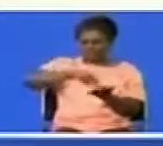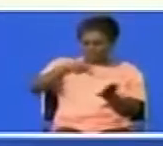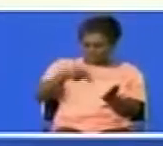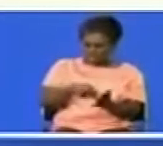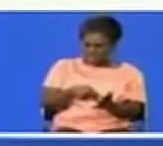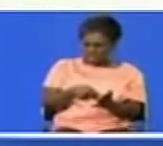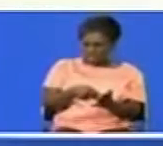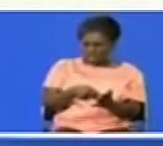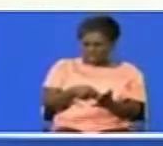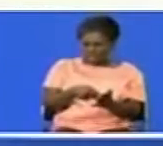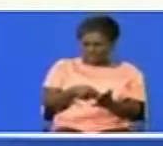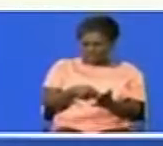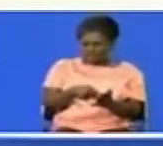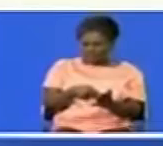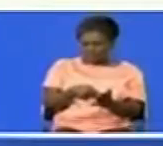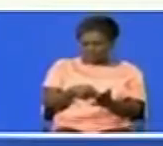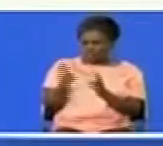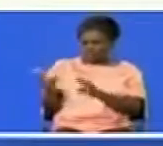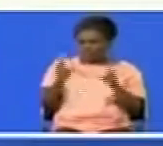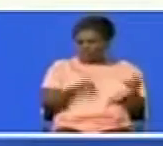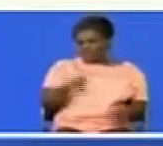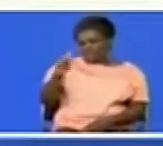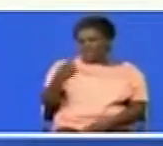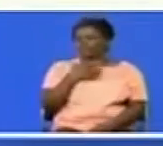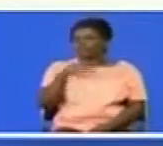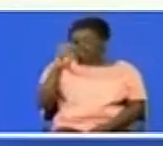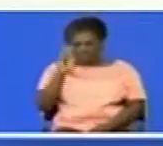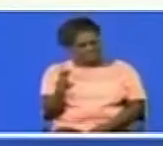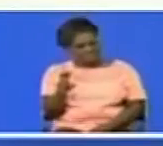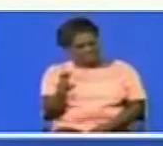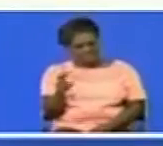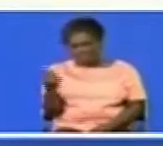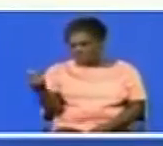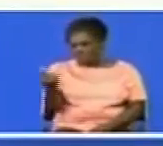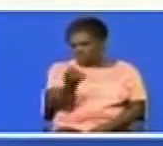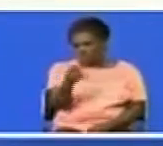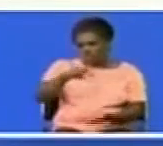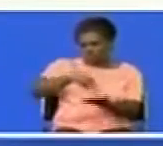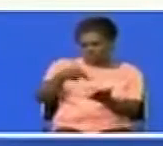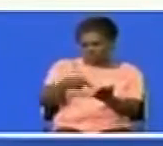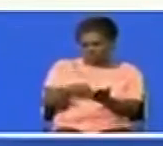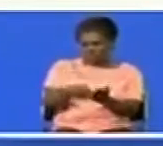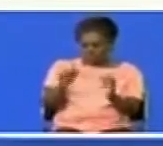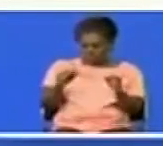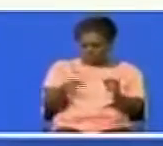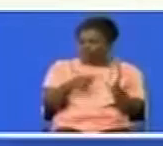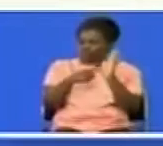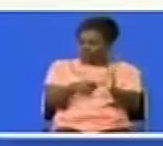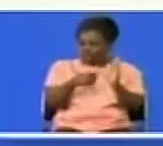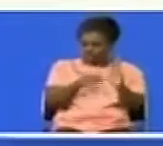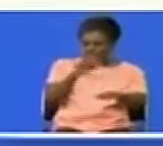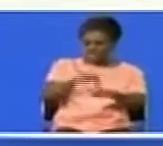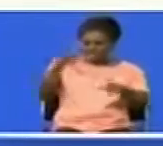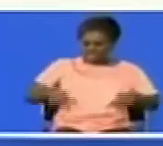what the average Kenyan would wish to see is the small projects that are tangible, that touches lives